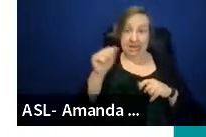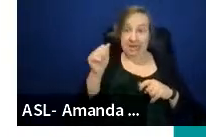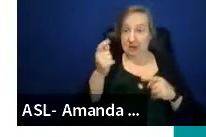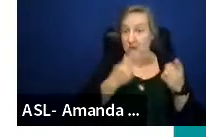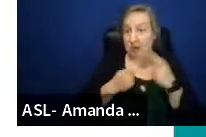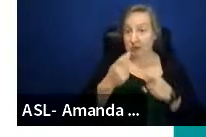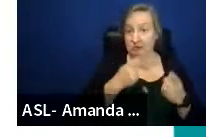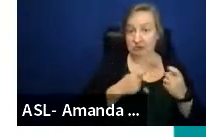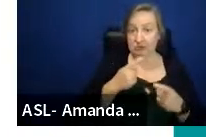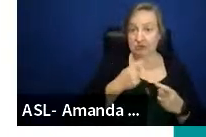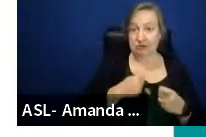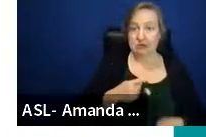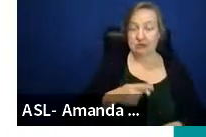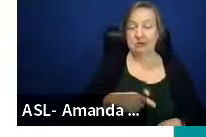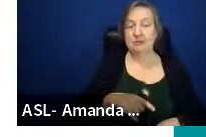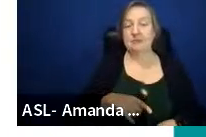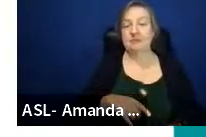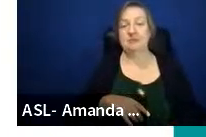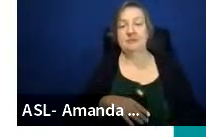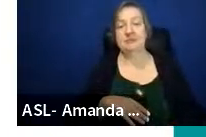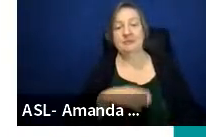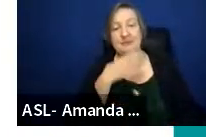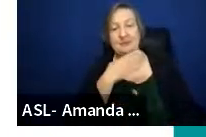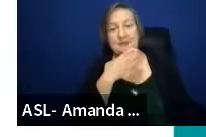questions. Thanks, Lisa.